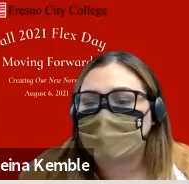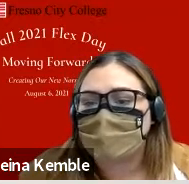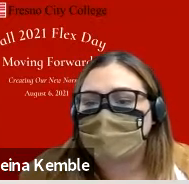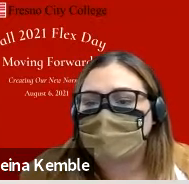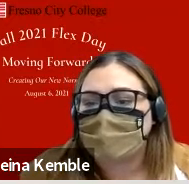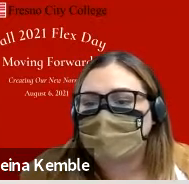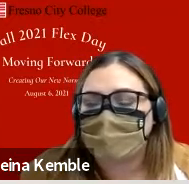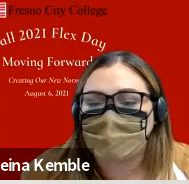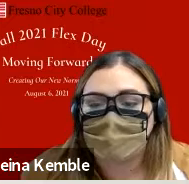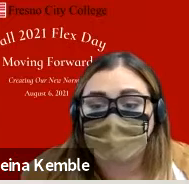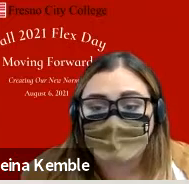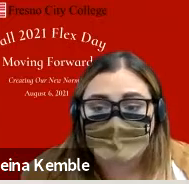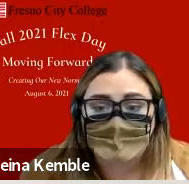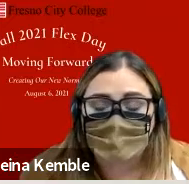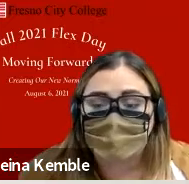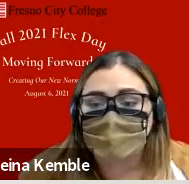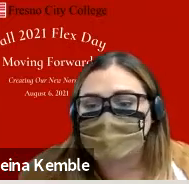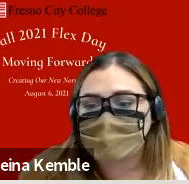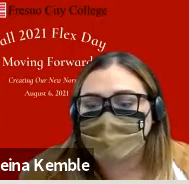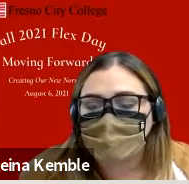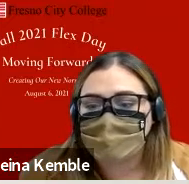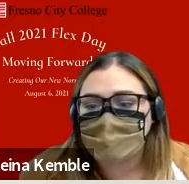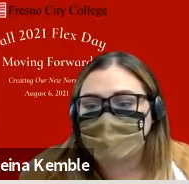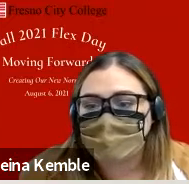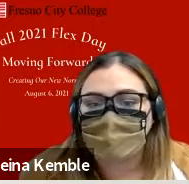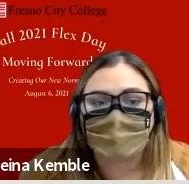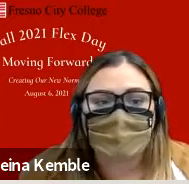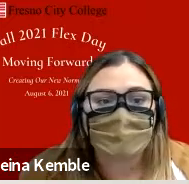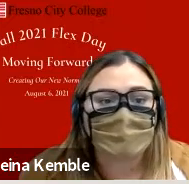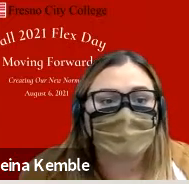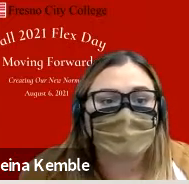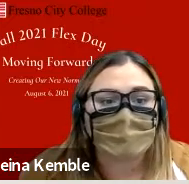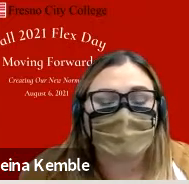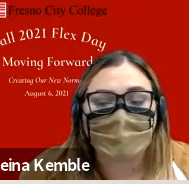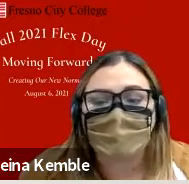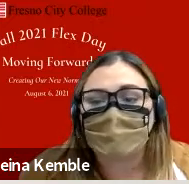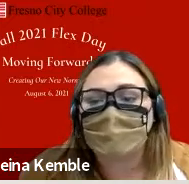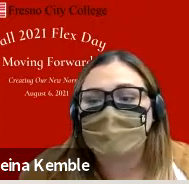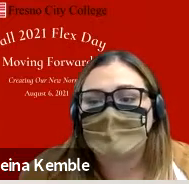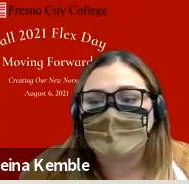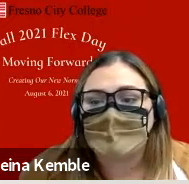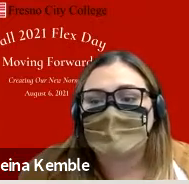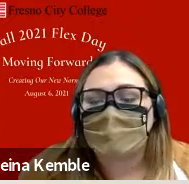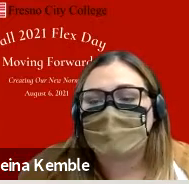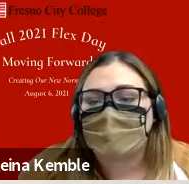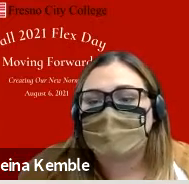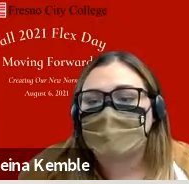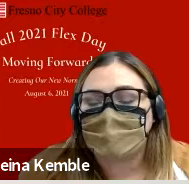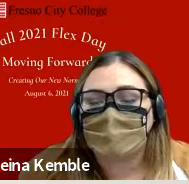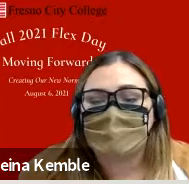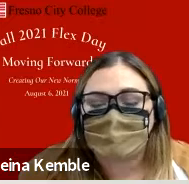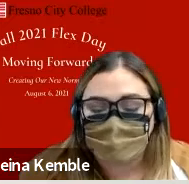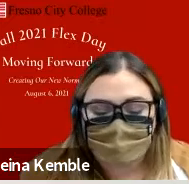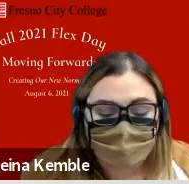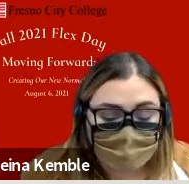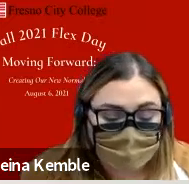highly recommend everyone fill that form out. If you miss this form during your initial enrollment period, you can make